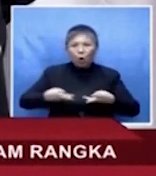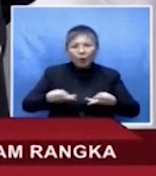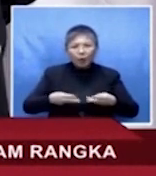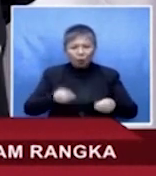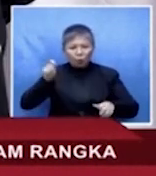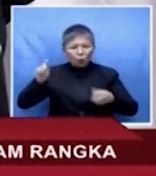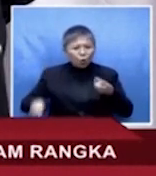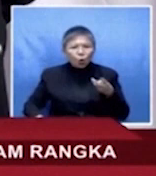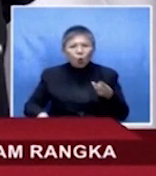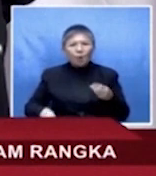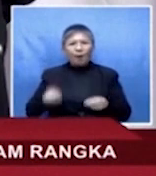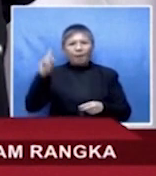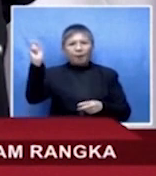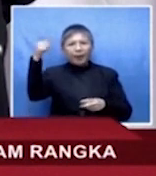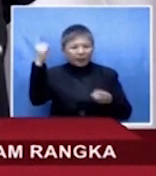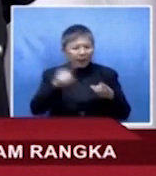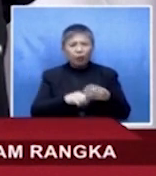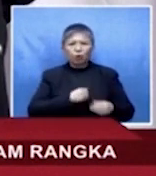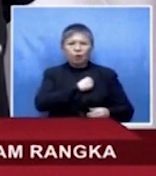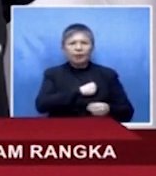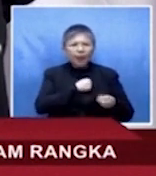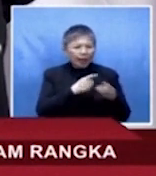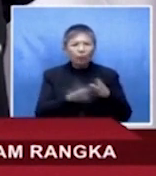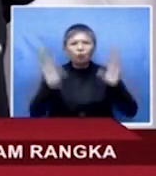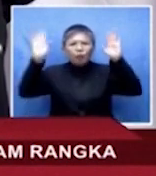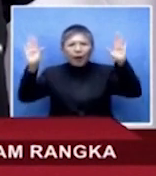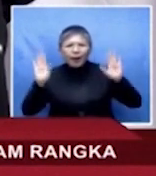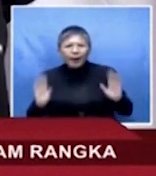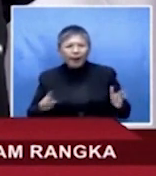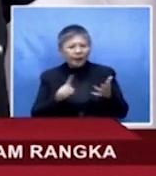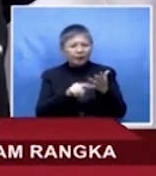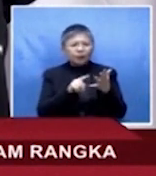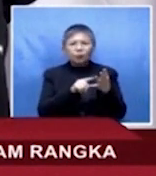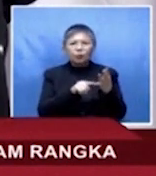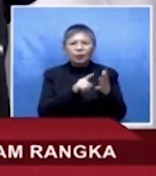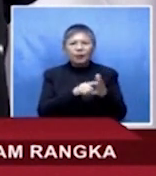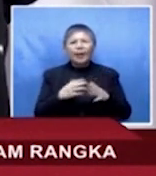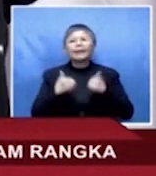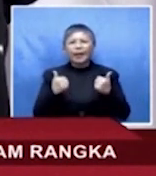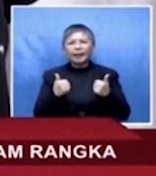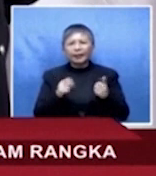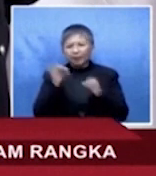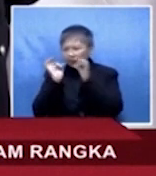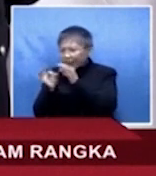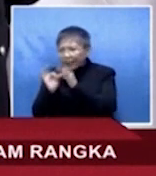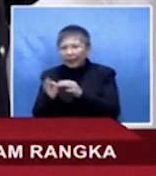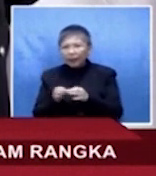governance, society, culture, health, and education. We must turn this crisis into an opportunity to make big